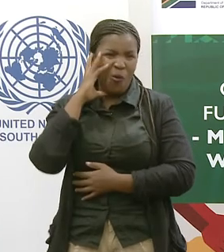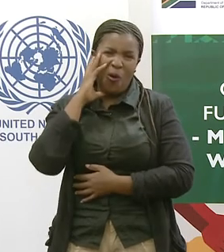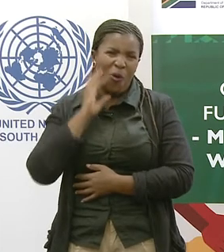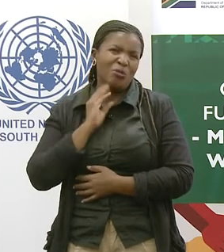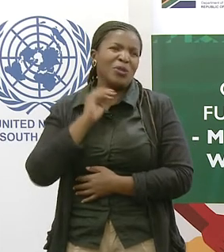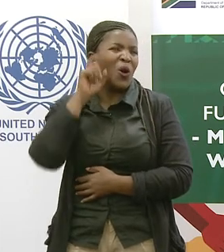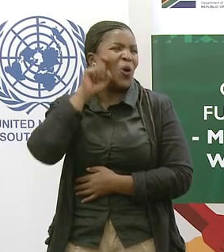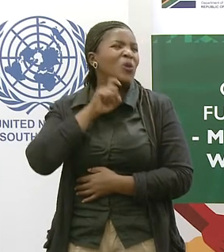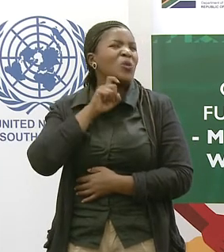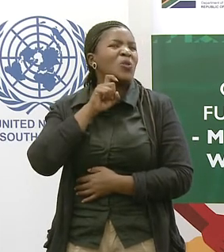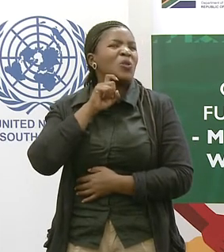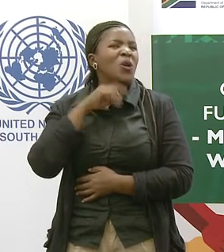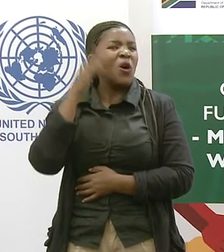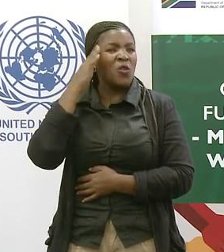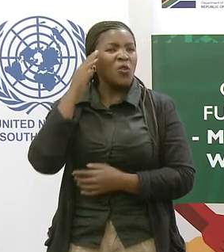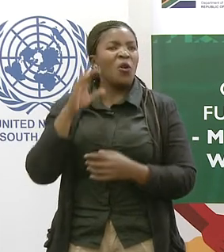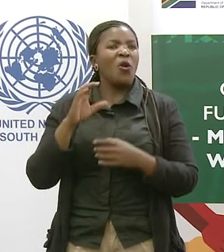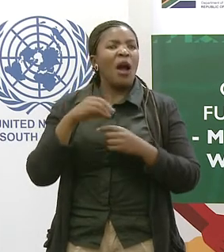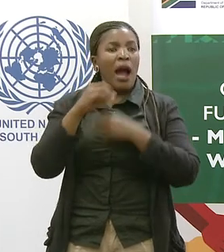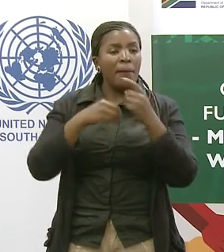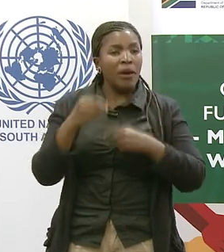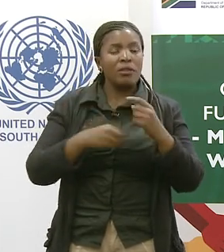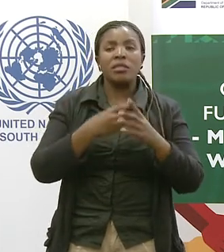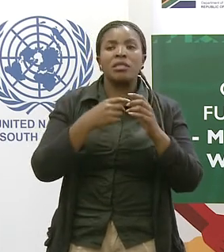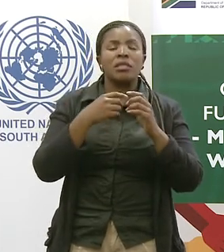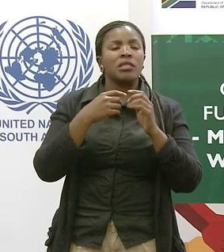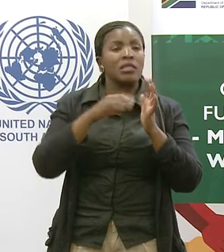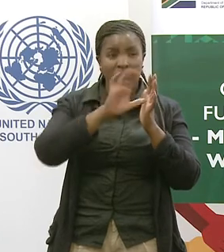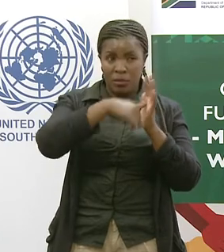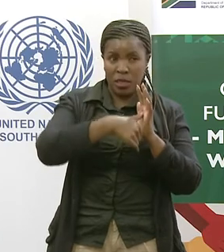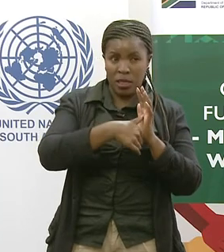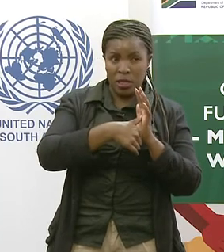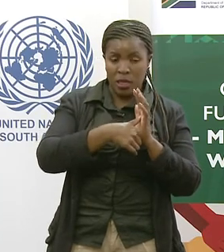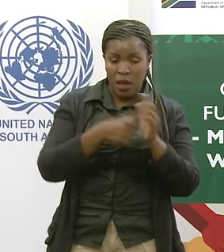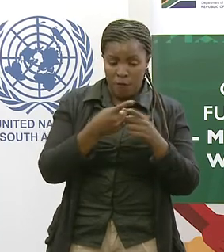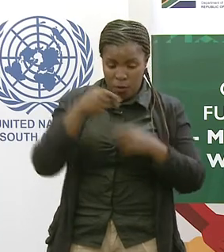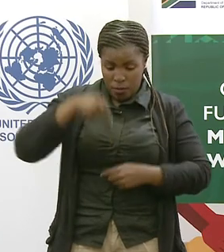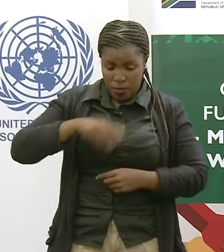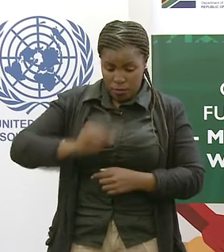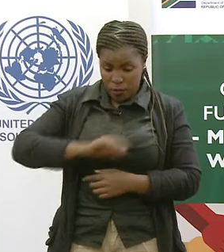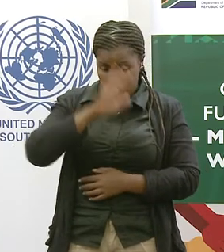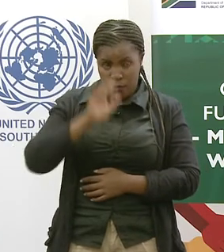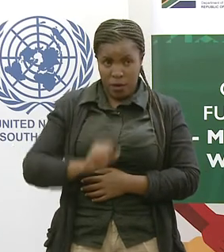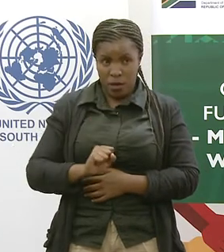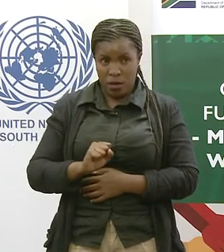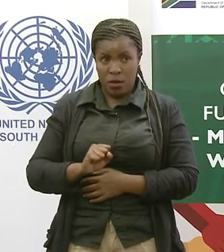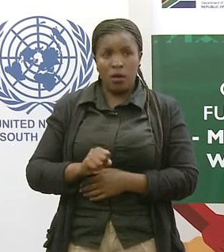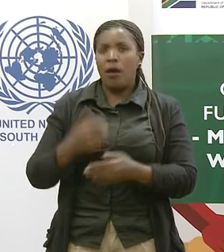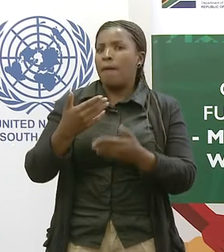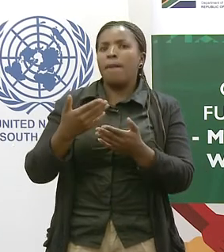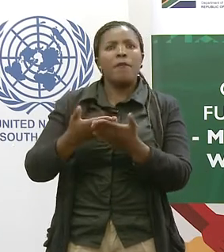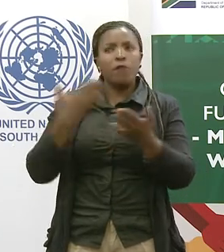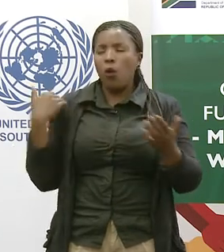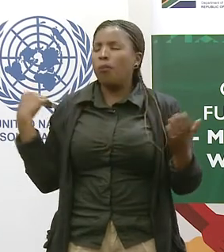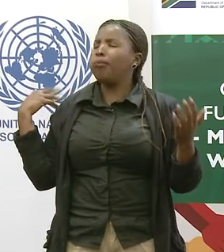whole conception of disability, you know, from a South African perspective, was a big discussion